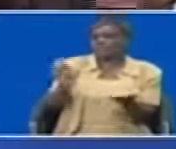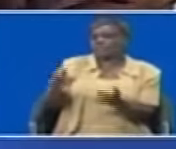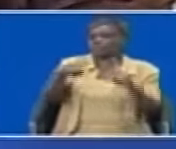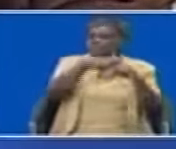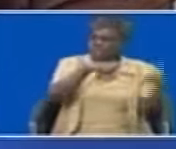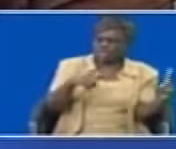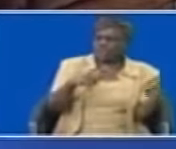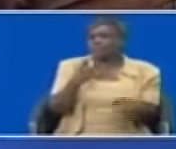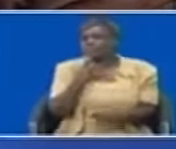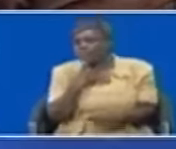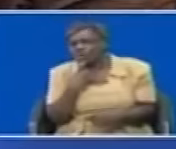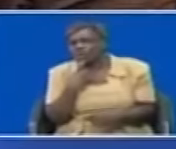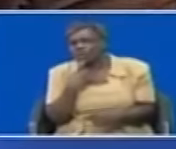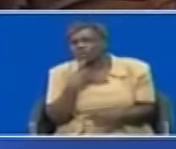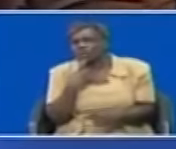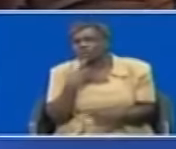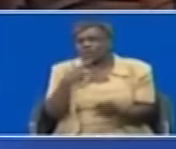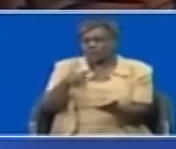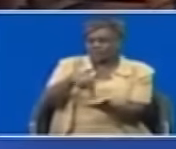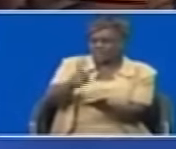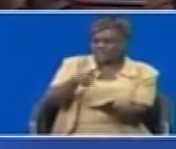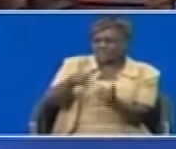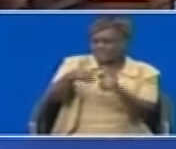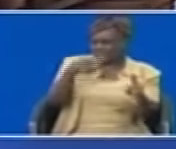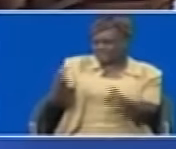whether a Pokot, they are killed in Marakwet soil.